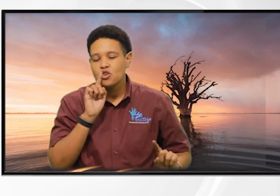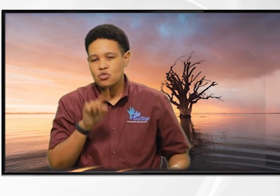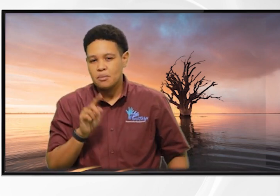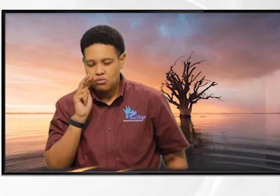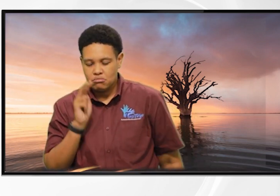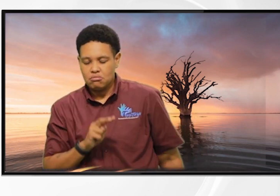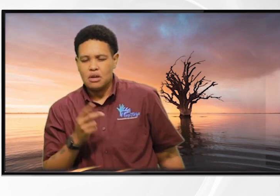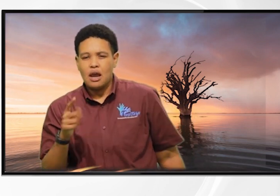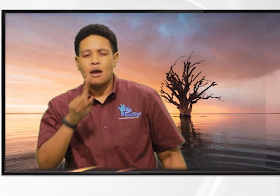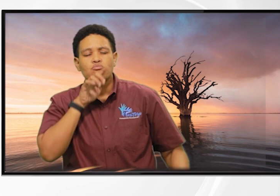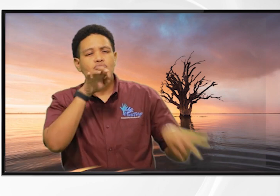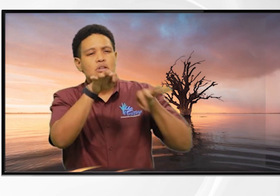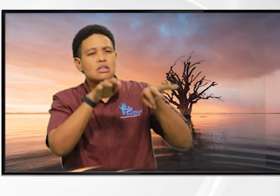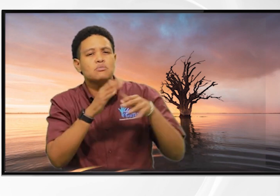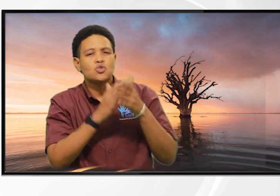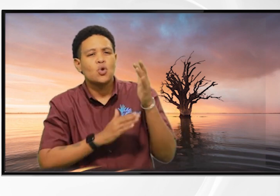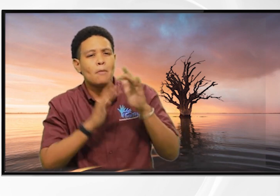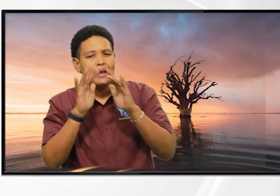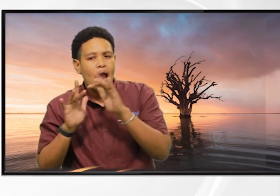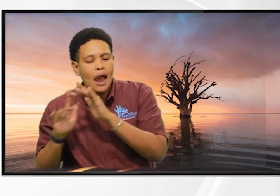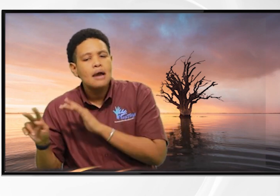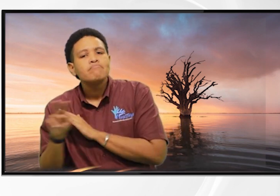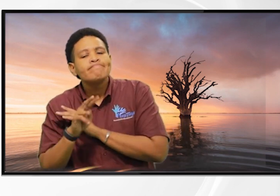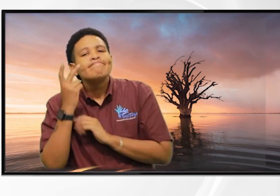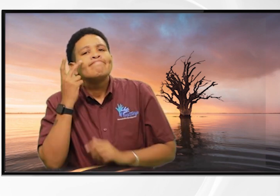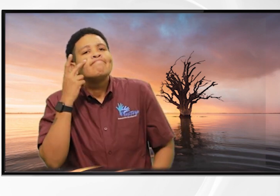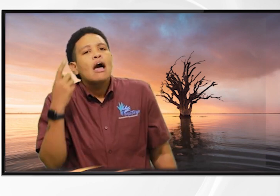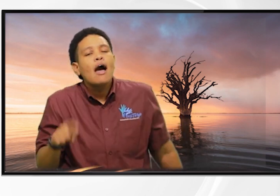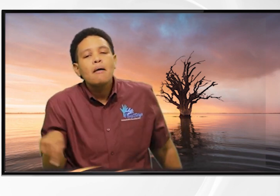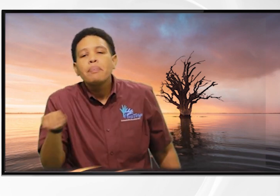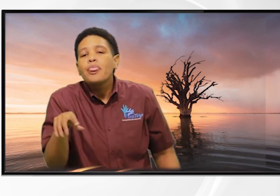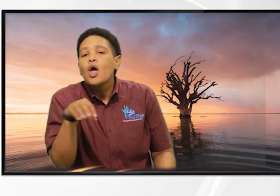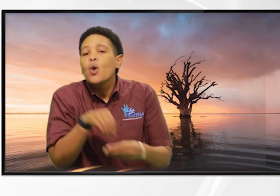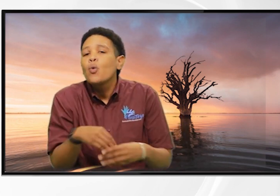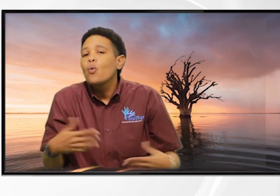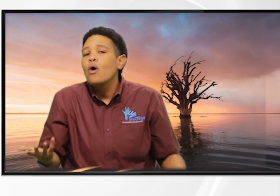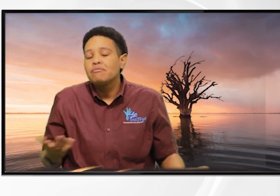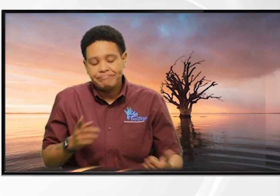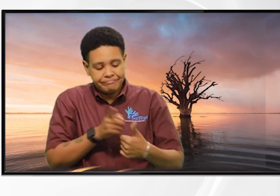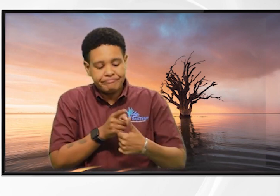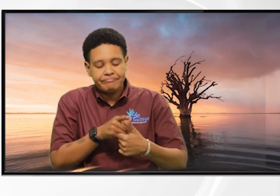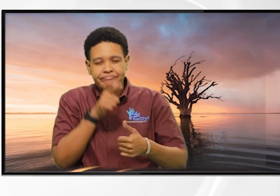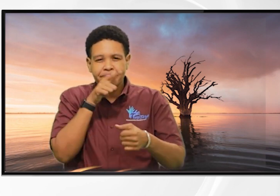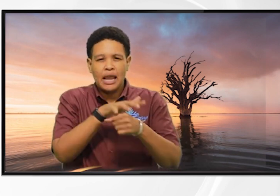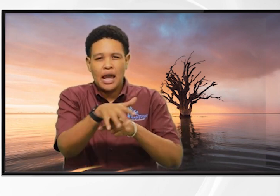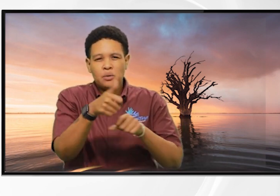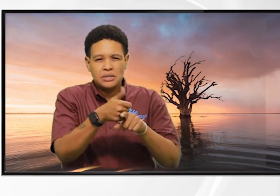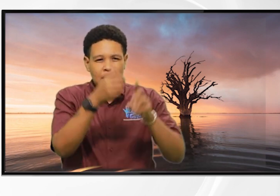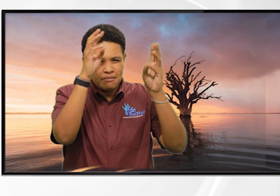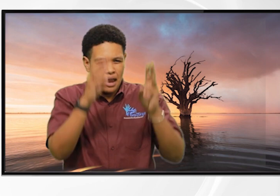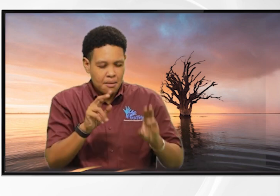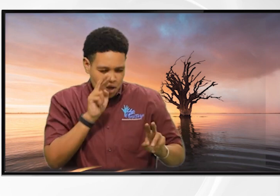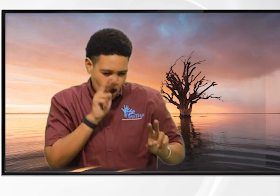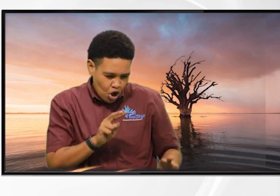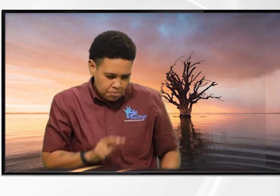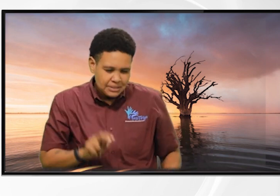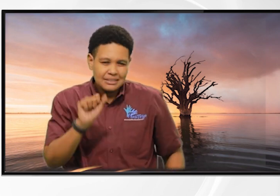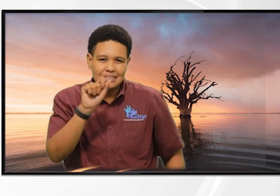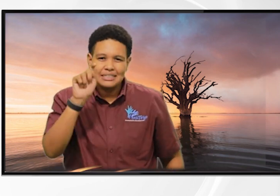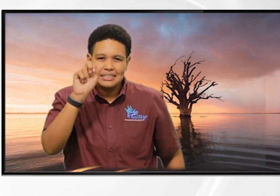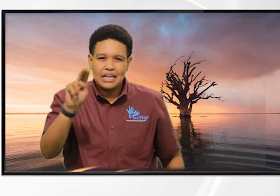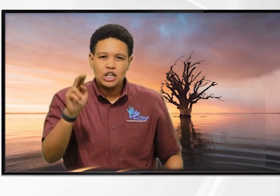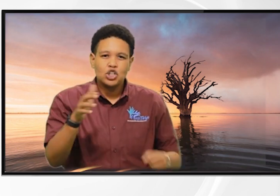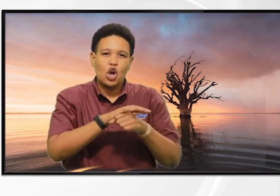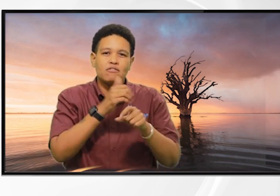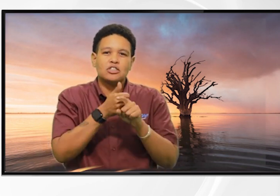report highlighted some gaps data. These include 1, inadequate climate observation station